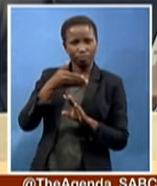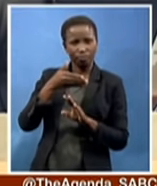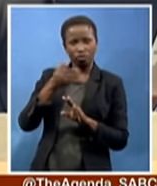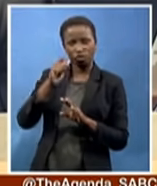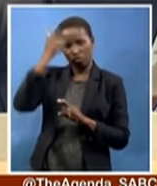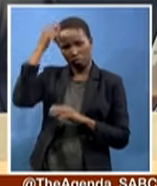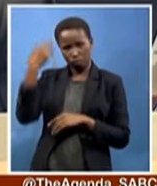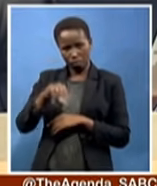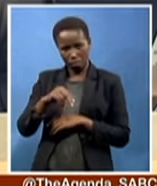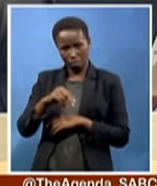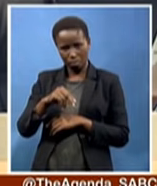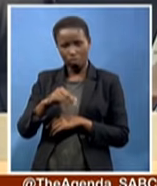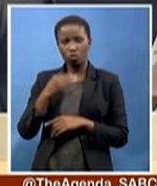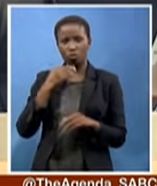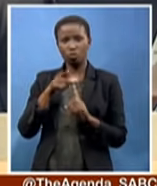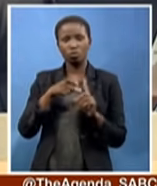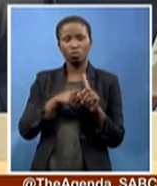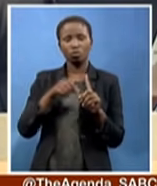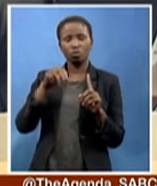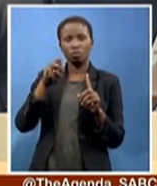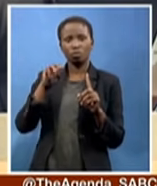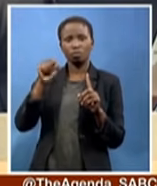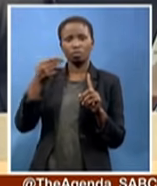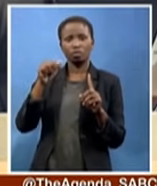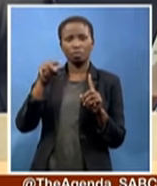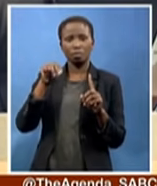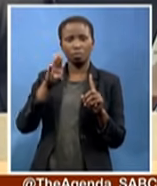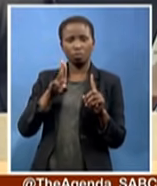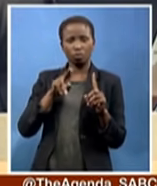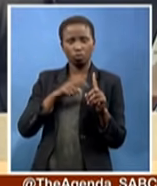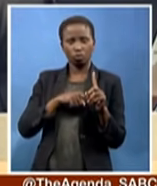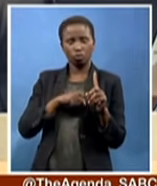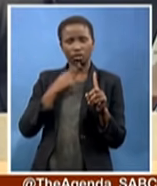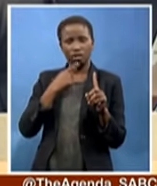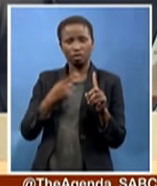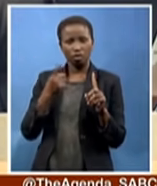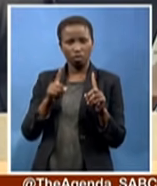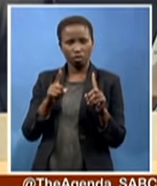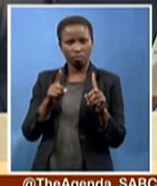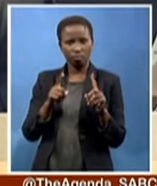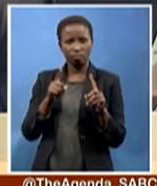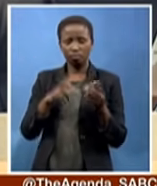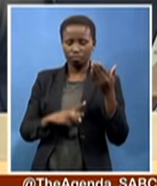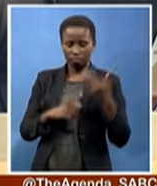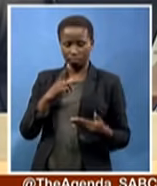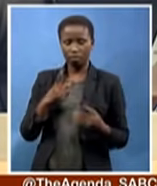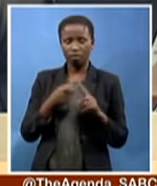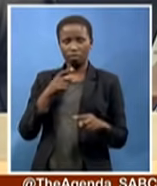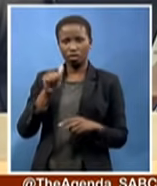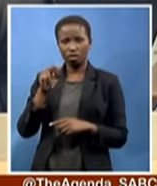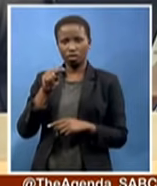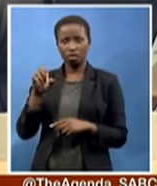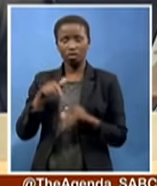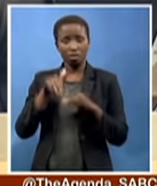Mthembu, that the determination of the ANC in Parliament to probe these allegations